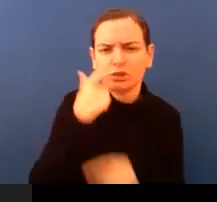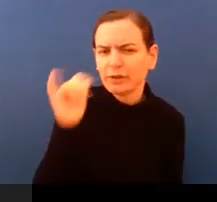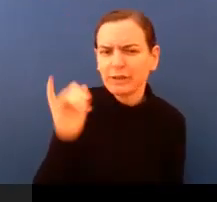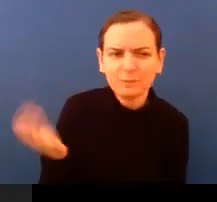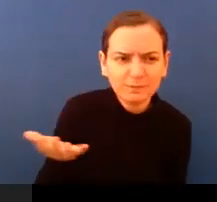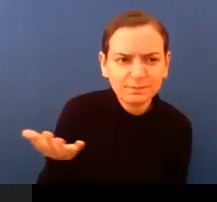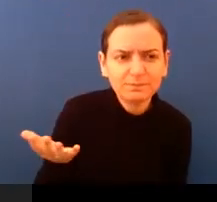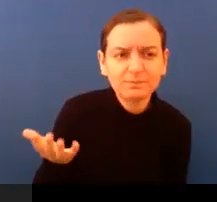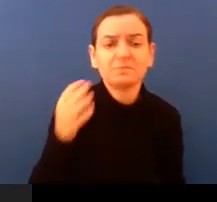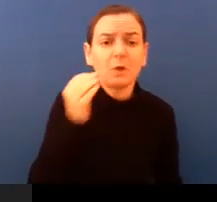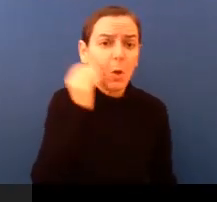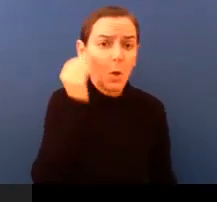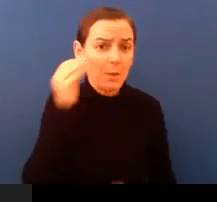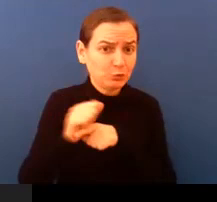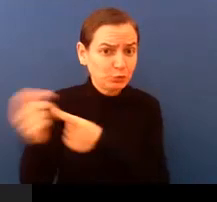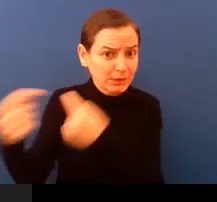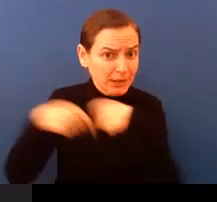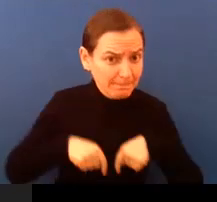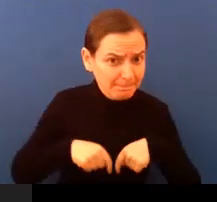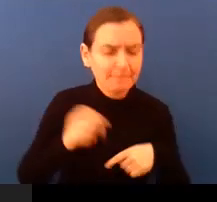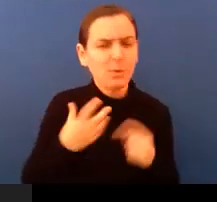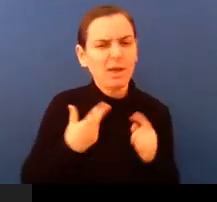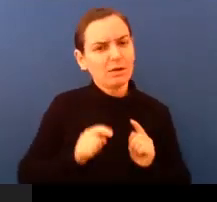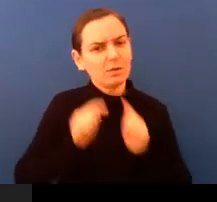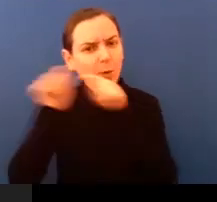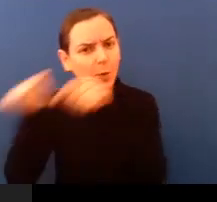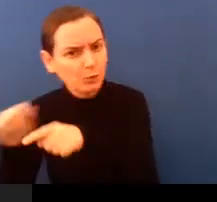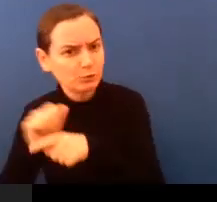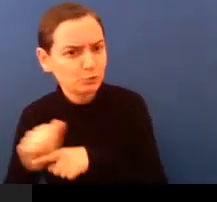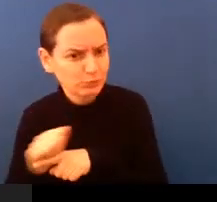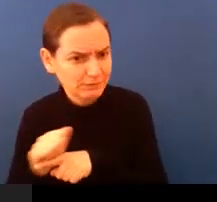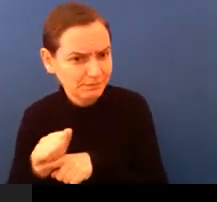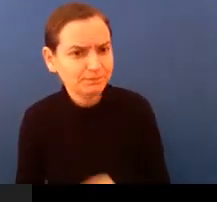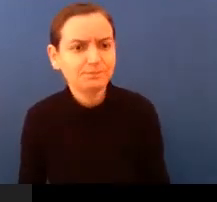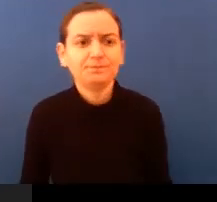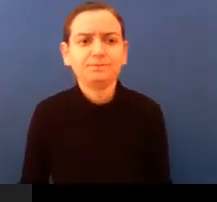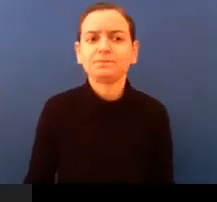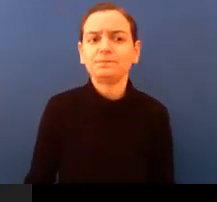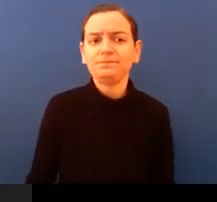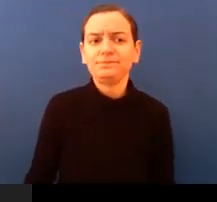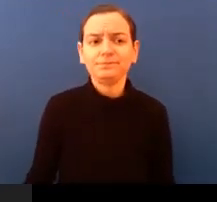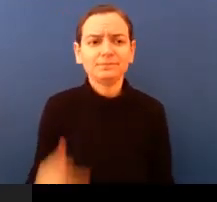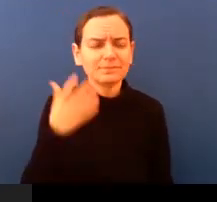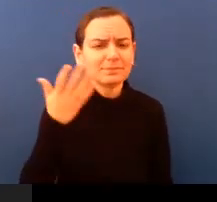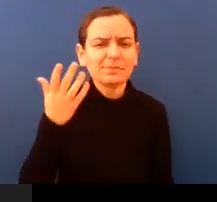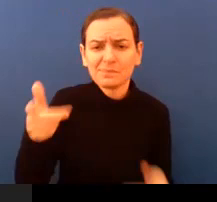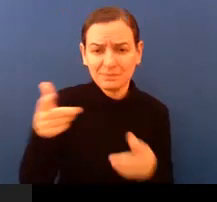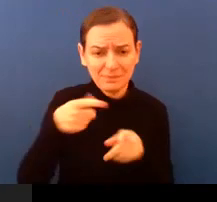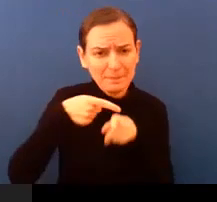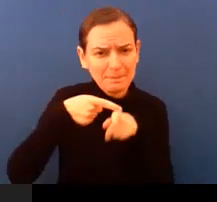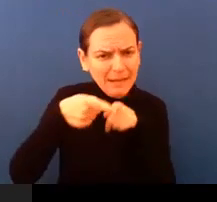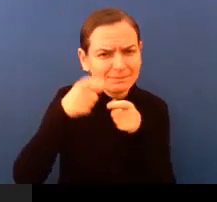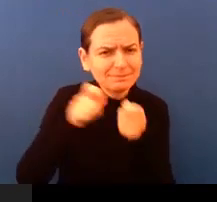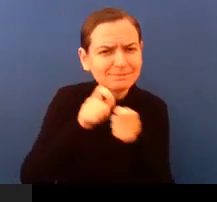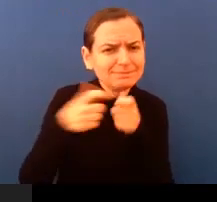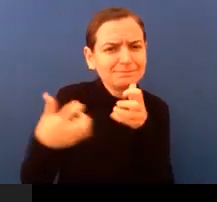time. There may have special training needs for people with other disabilities and blindness,